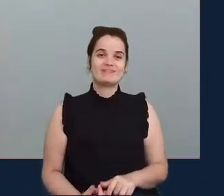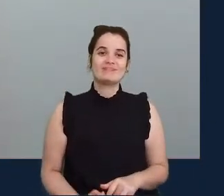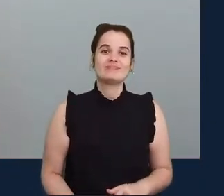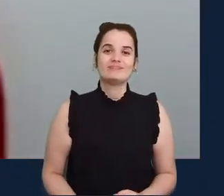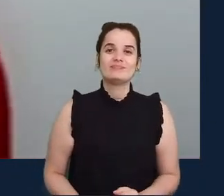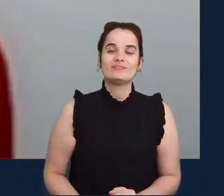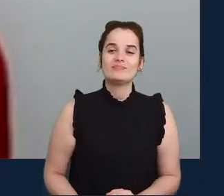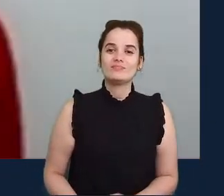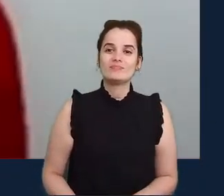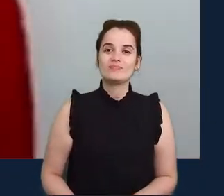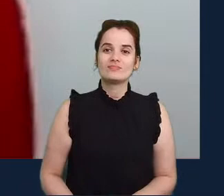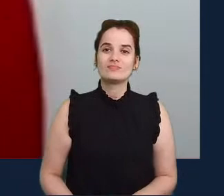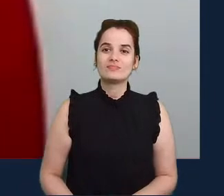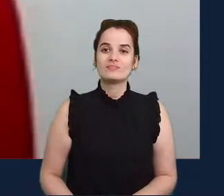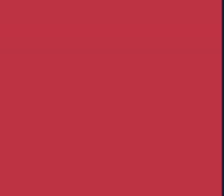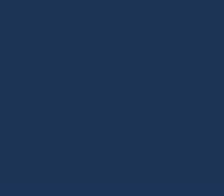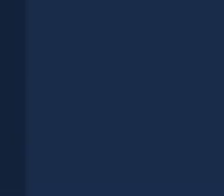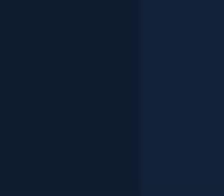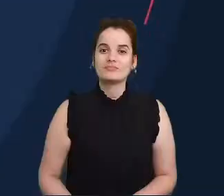meeting.